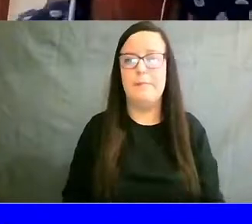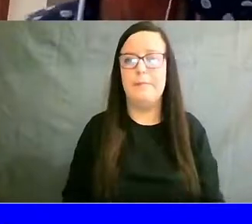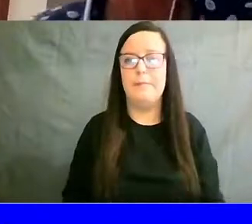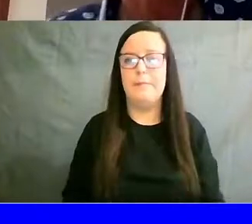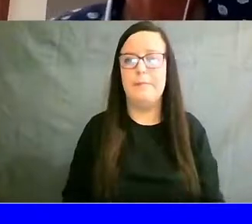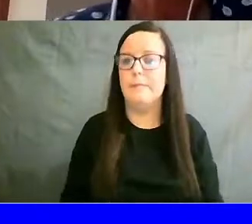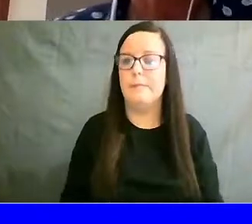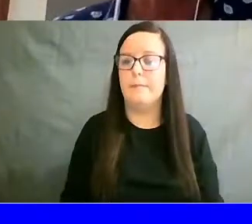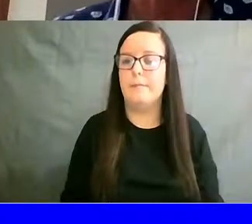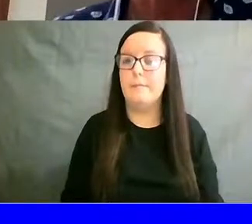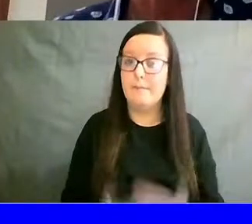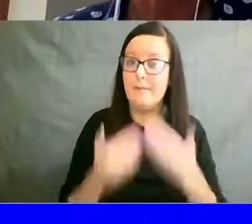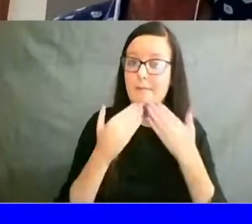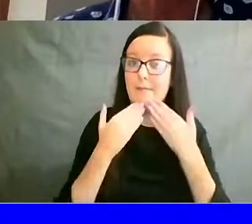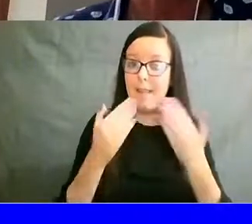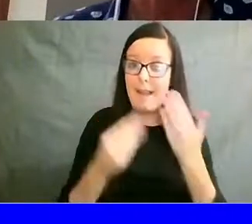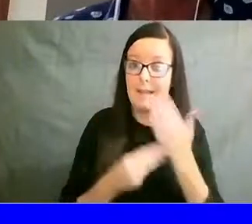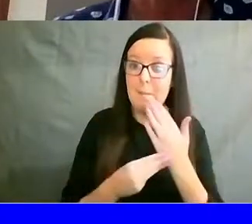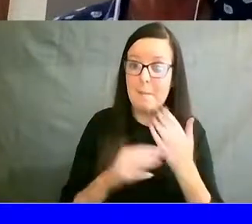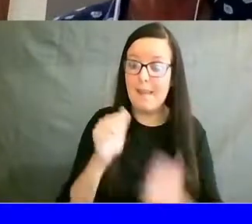Thanks a million, Áine. Thank you for that.